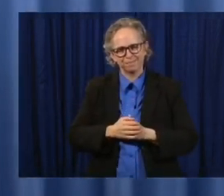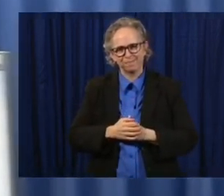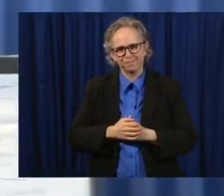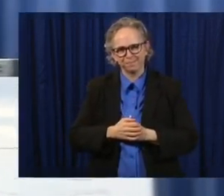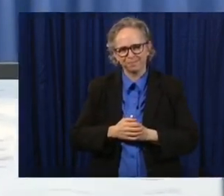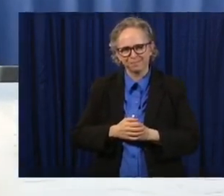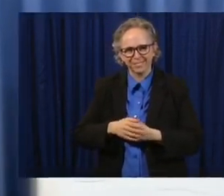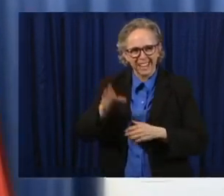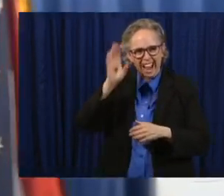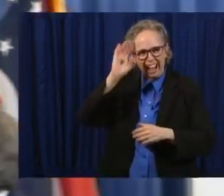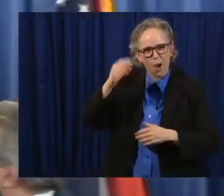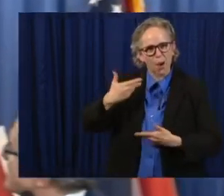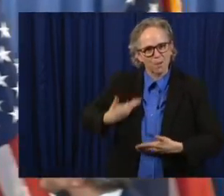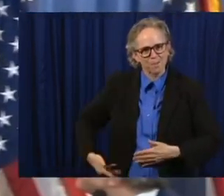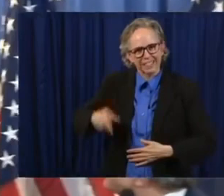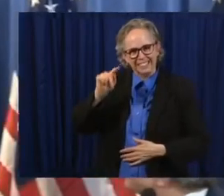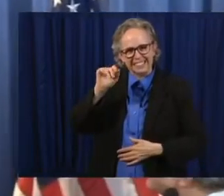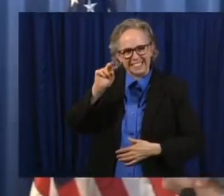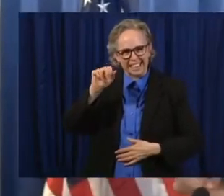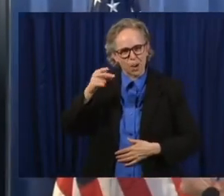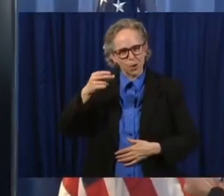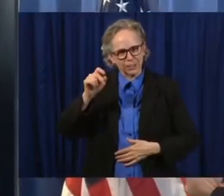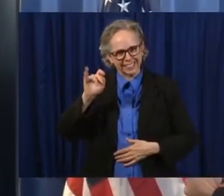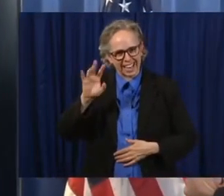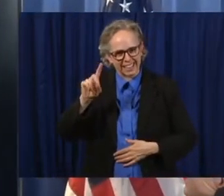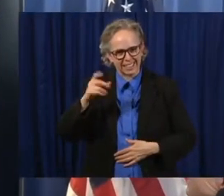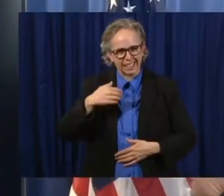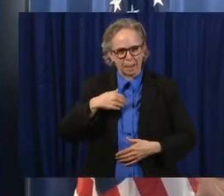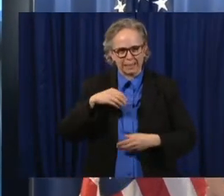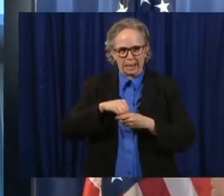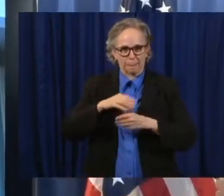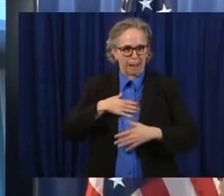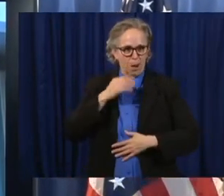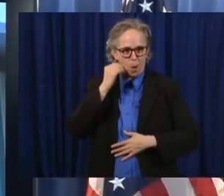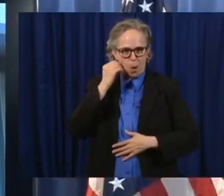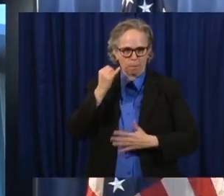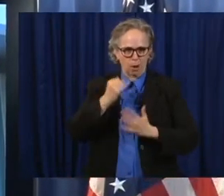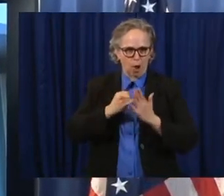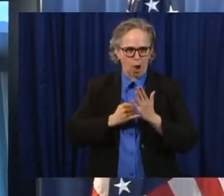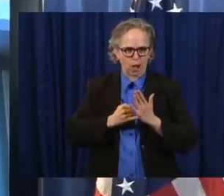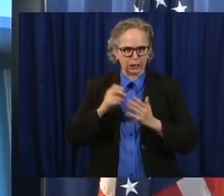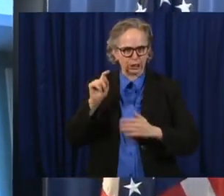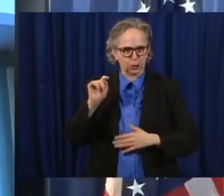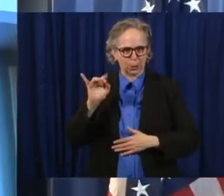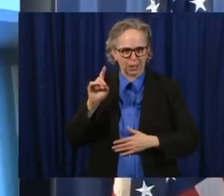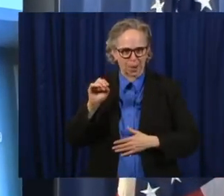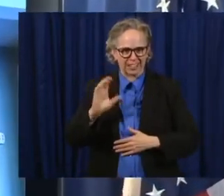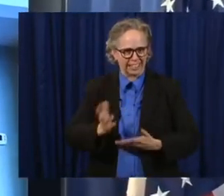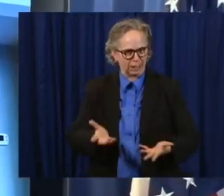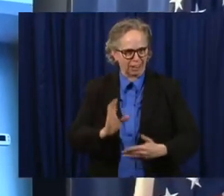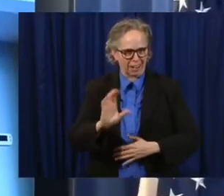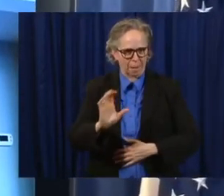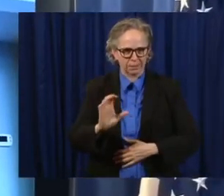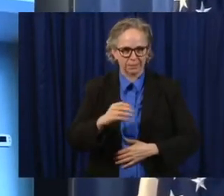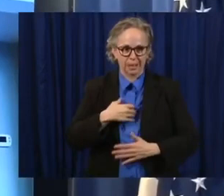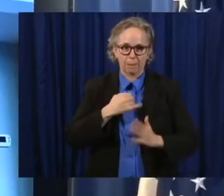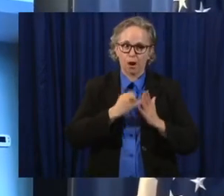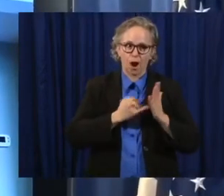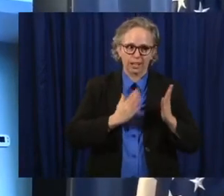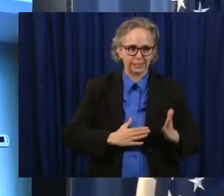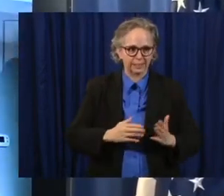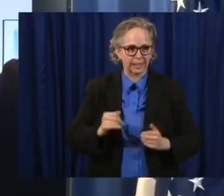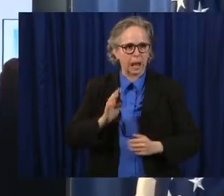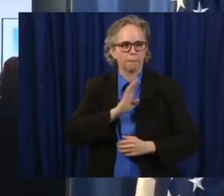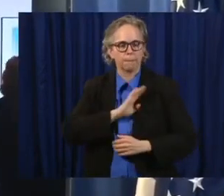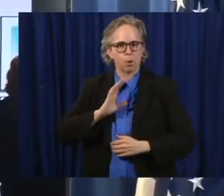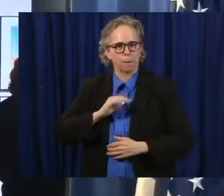Hello, I'm Tina Husted, and I'm in my home art studio here in Columbus, Ohio. As both an artist and a board member of the Ohio Arts